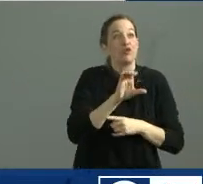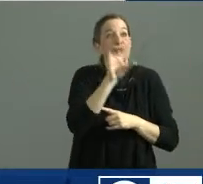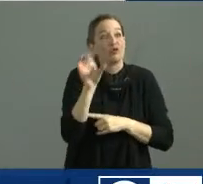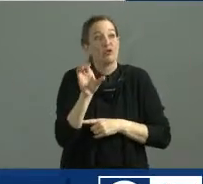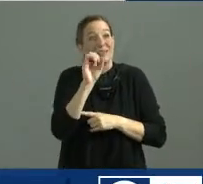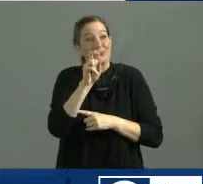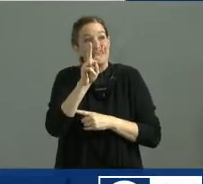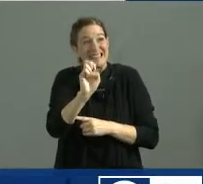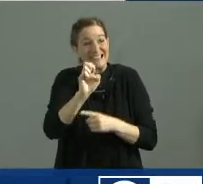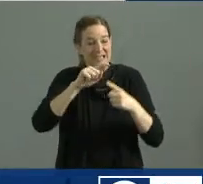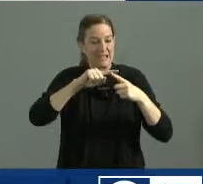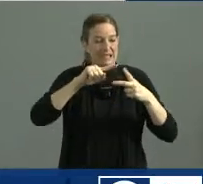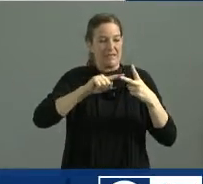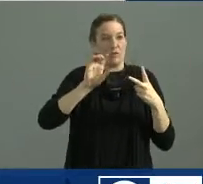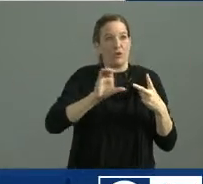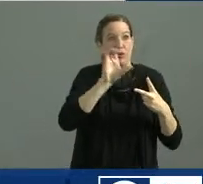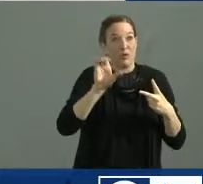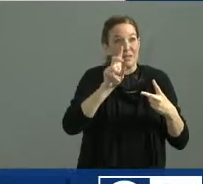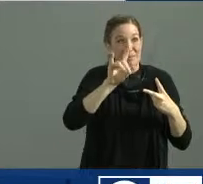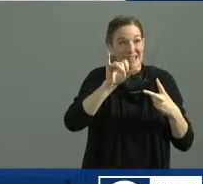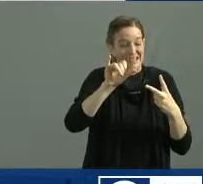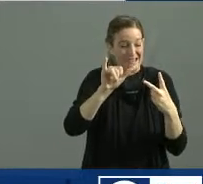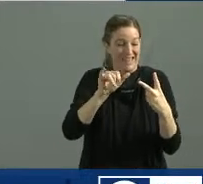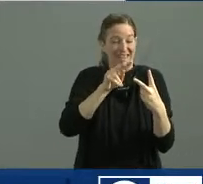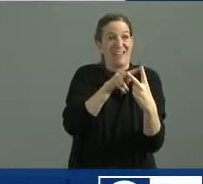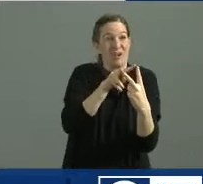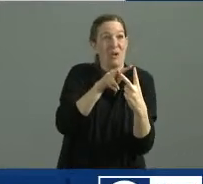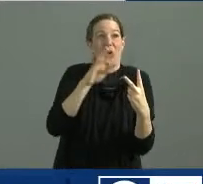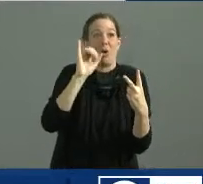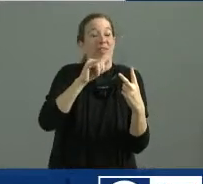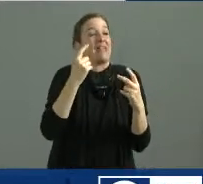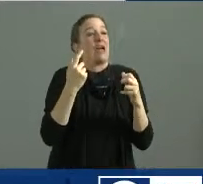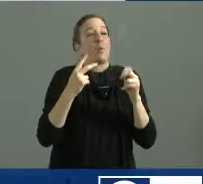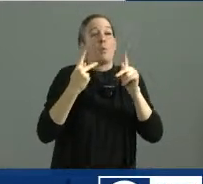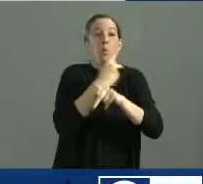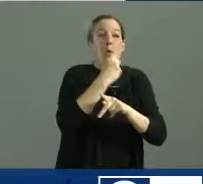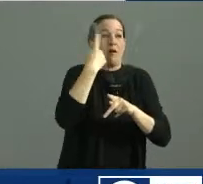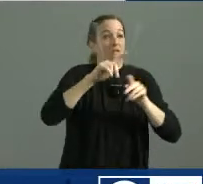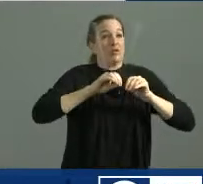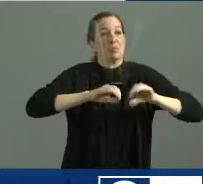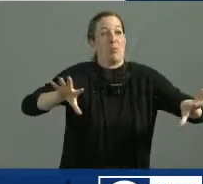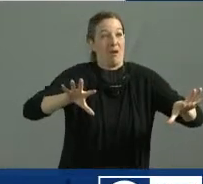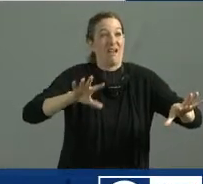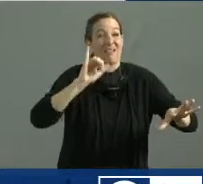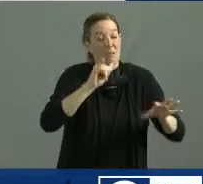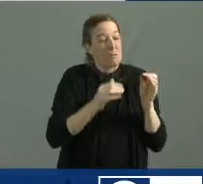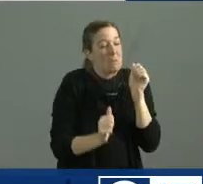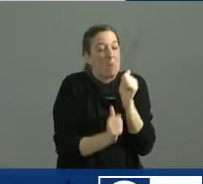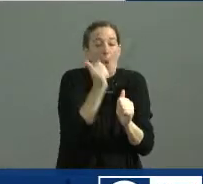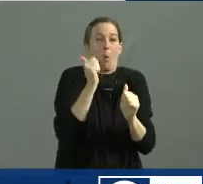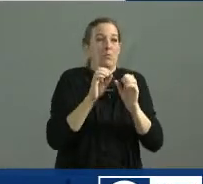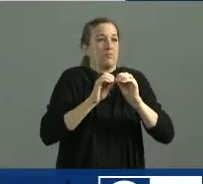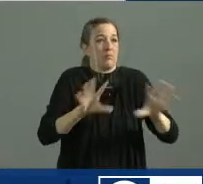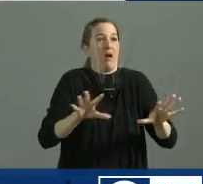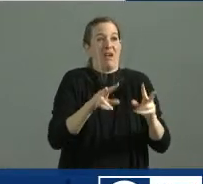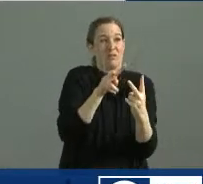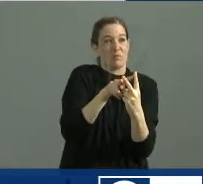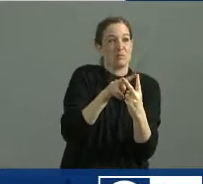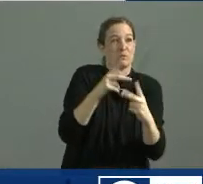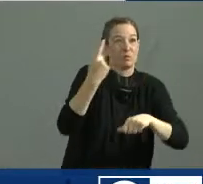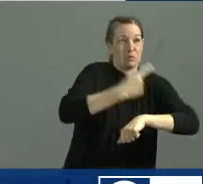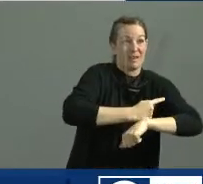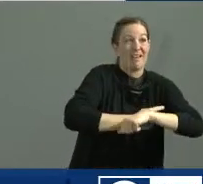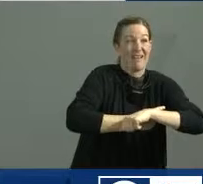So, we know that people got together. We know that they let their guard down on Christmas and Christmas Eve. And we saw the resultant